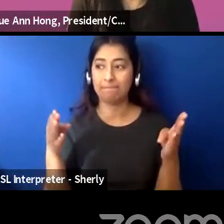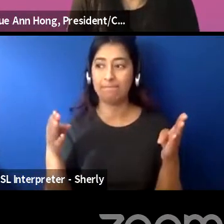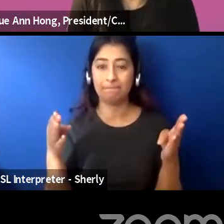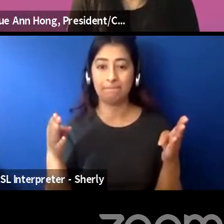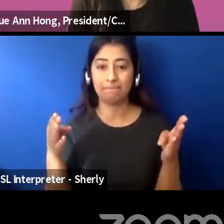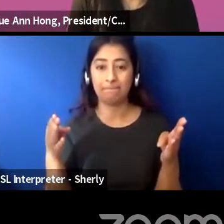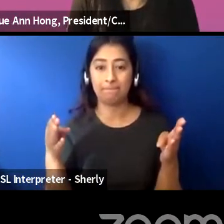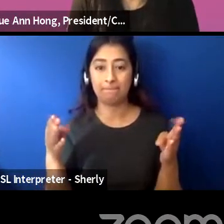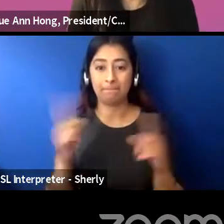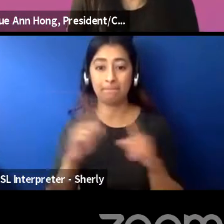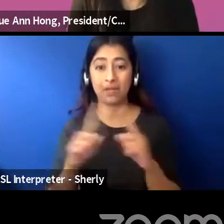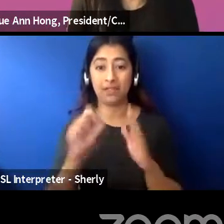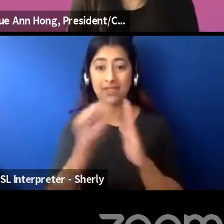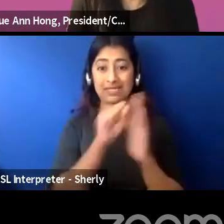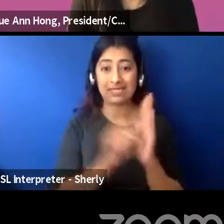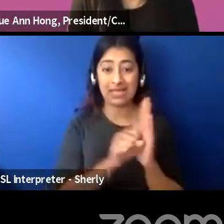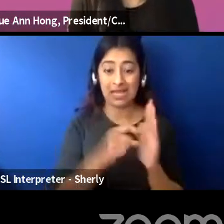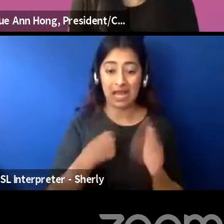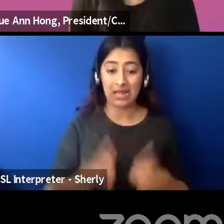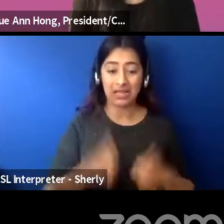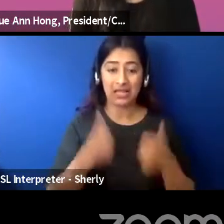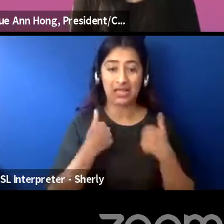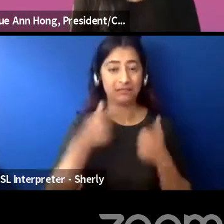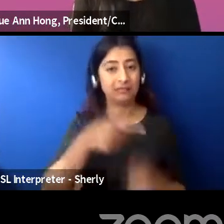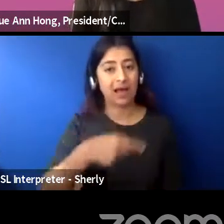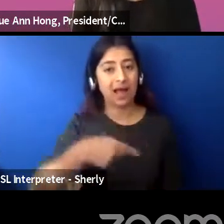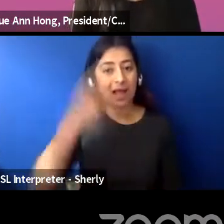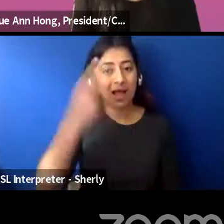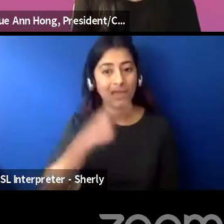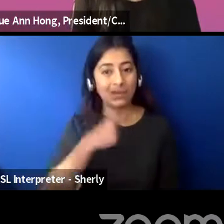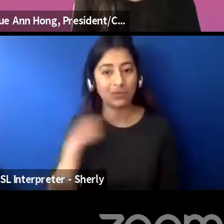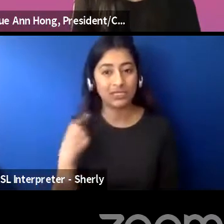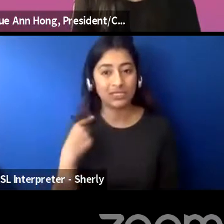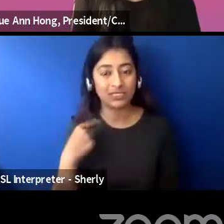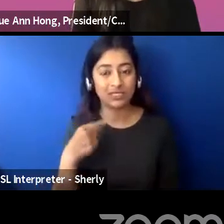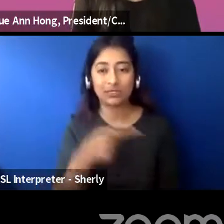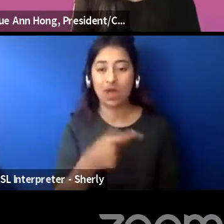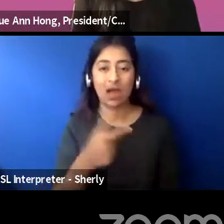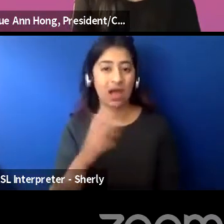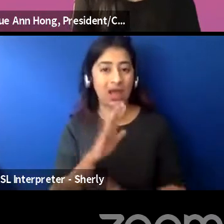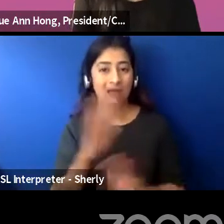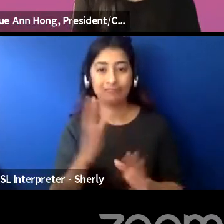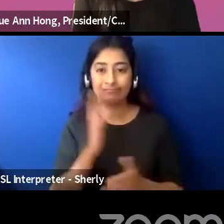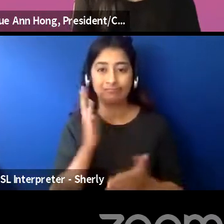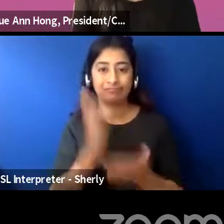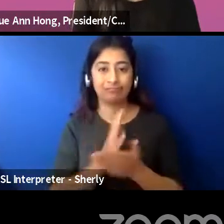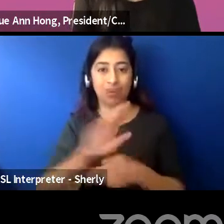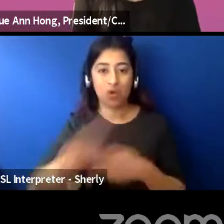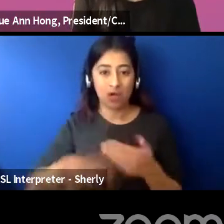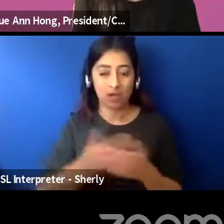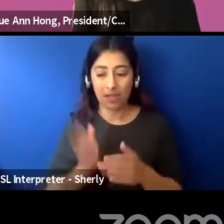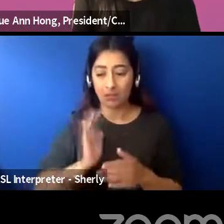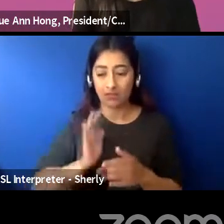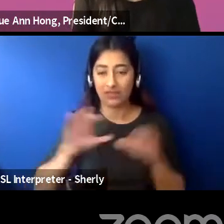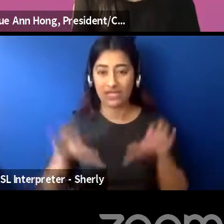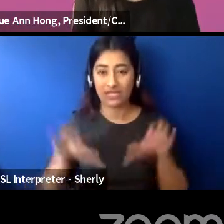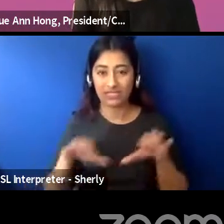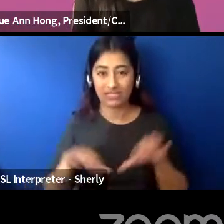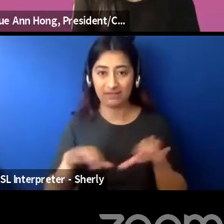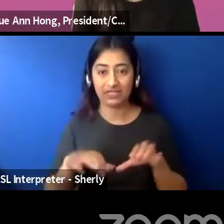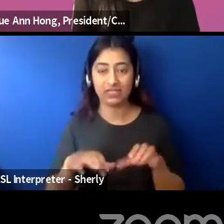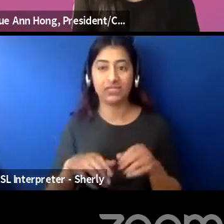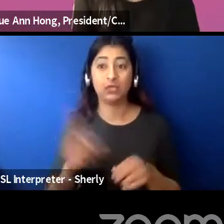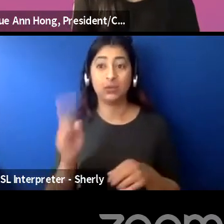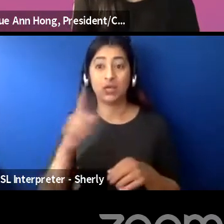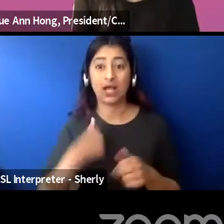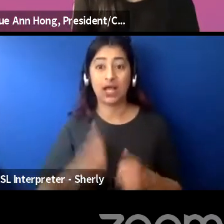But the state I live in is really a high-risk state, so I basically have stopped all my previous activities. I live where I live,